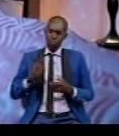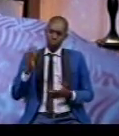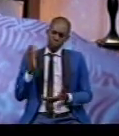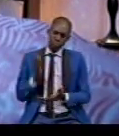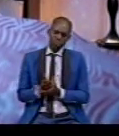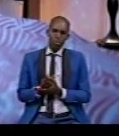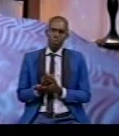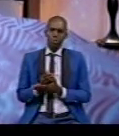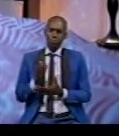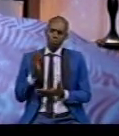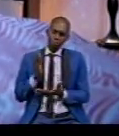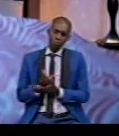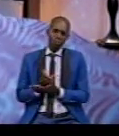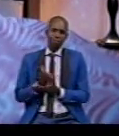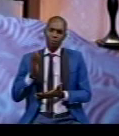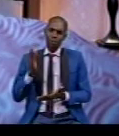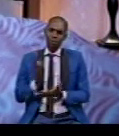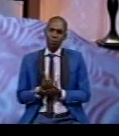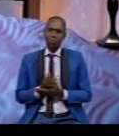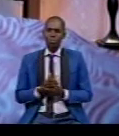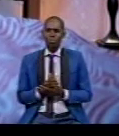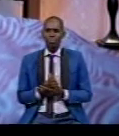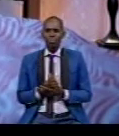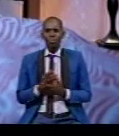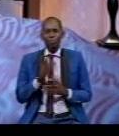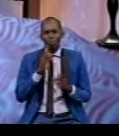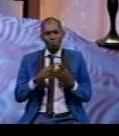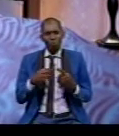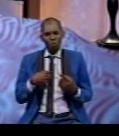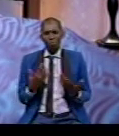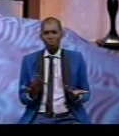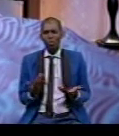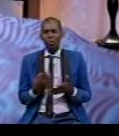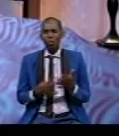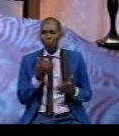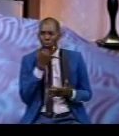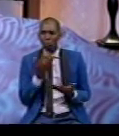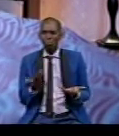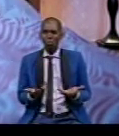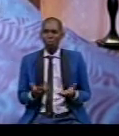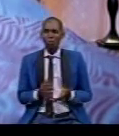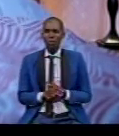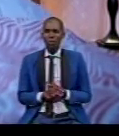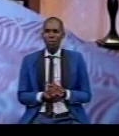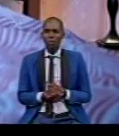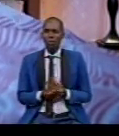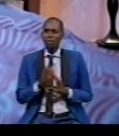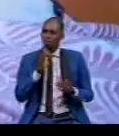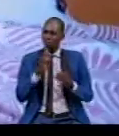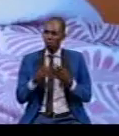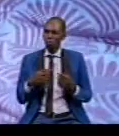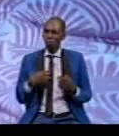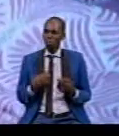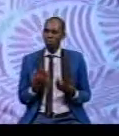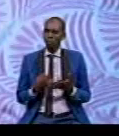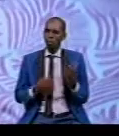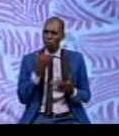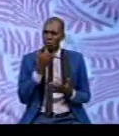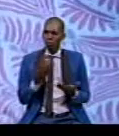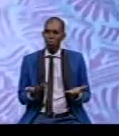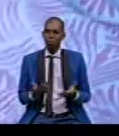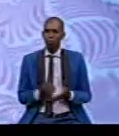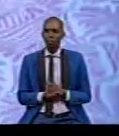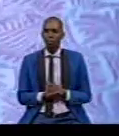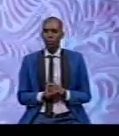of it, he departed thence by sheep into a desert place